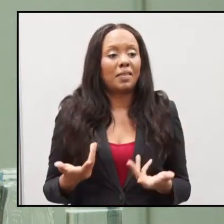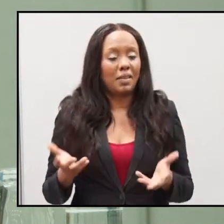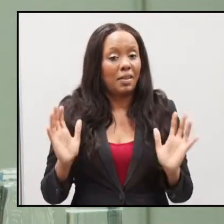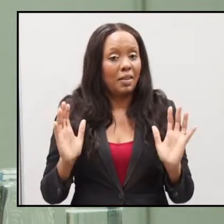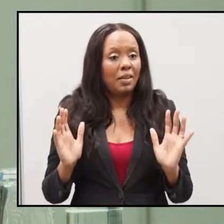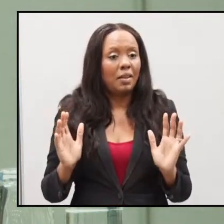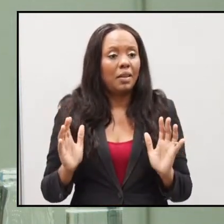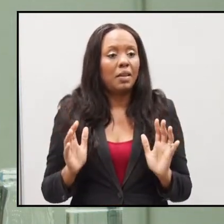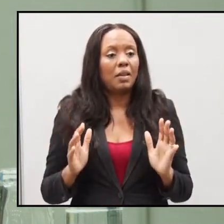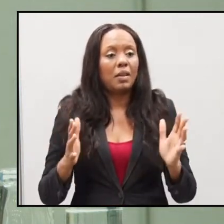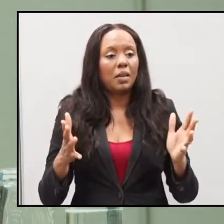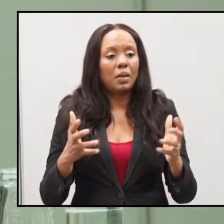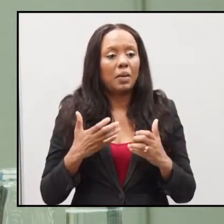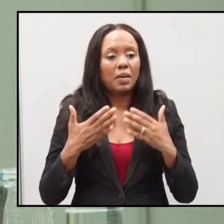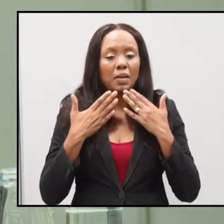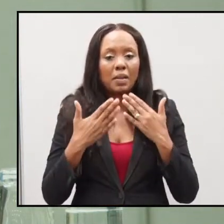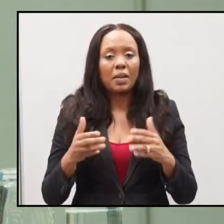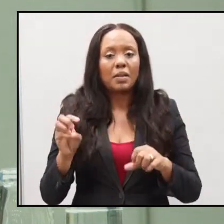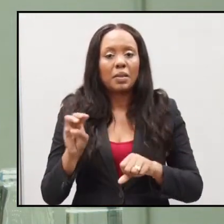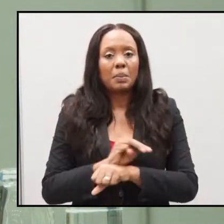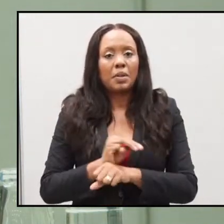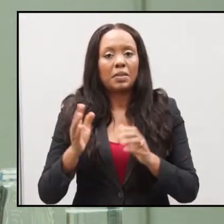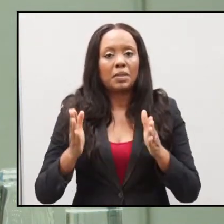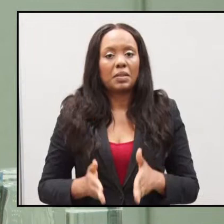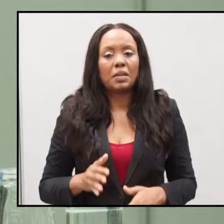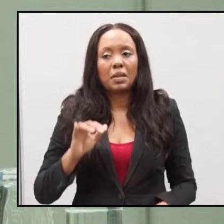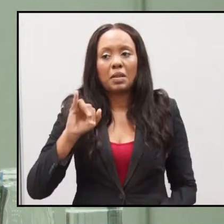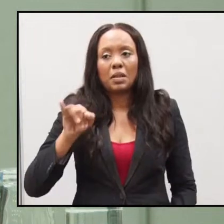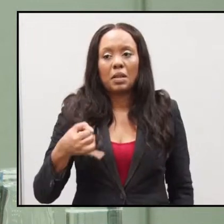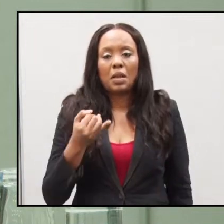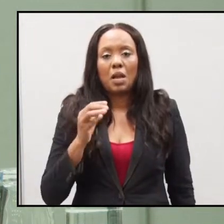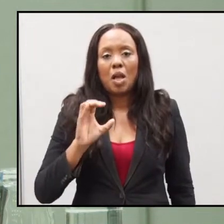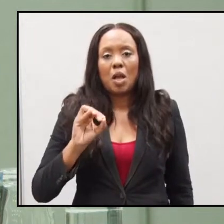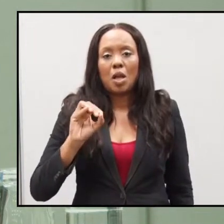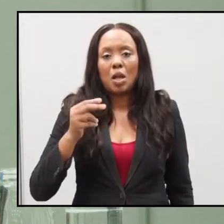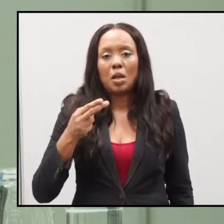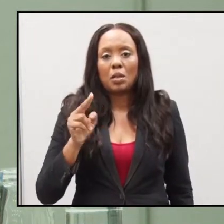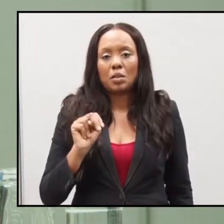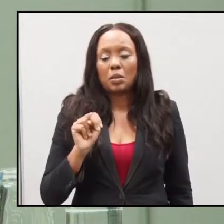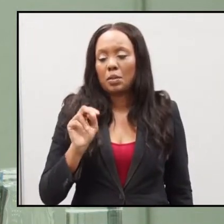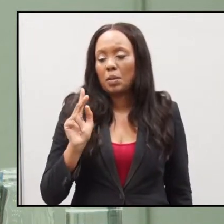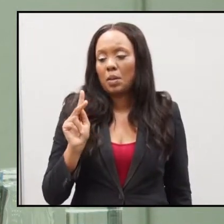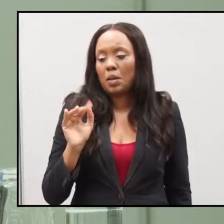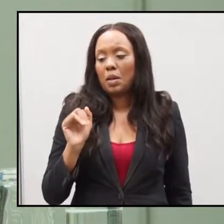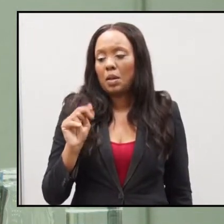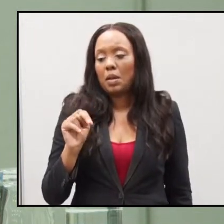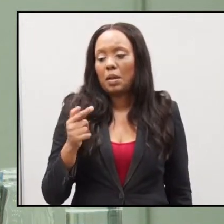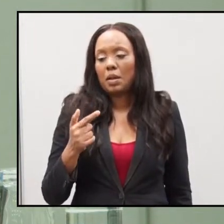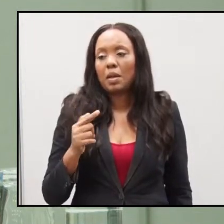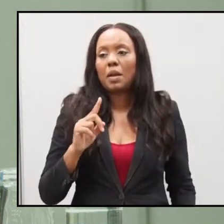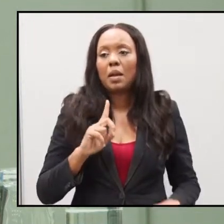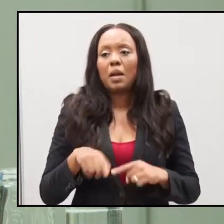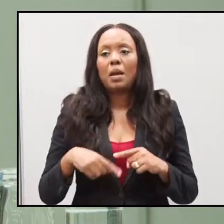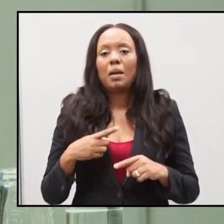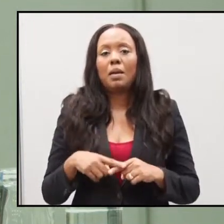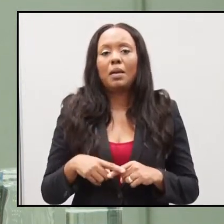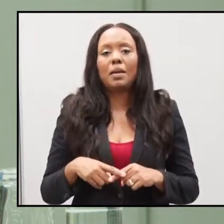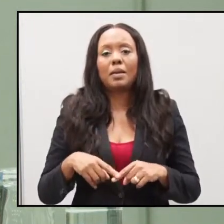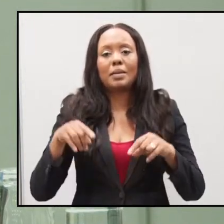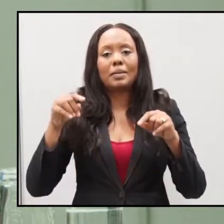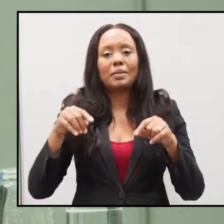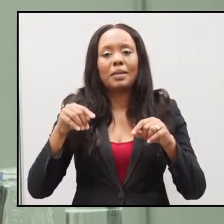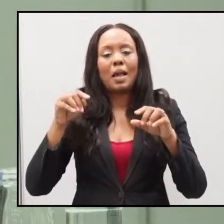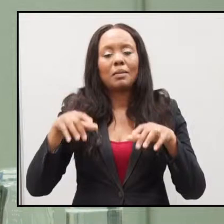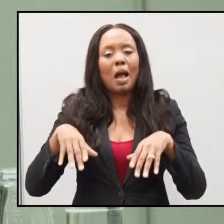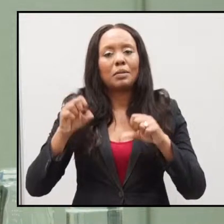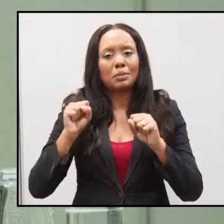thank Minister John King, who from the time he took up the role as the Minister of Culture in